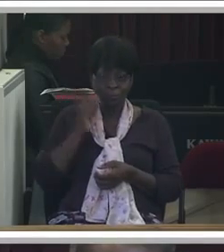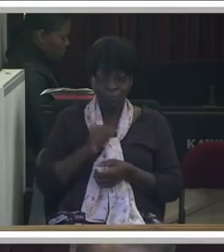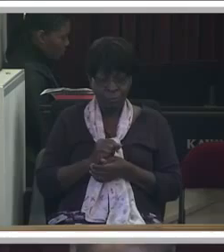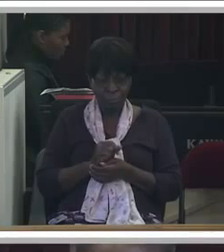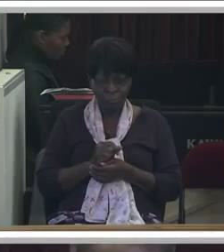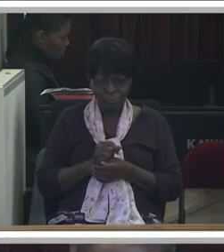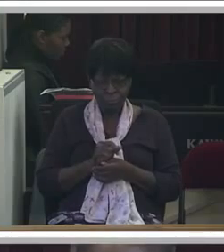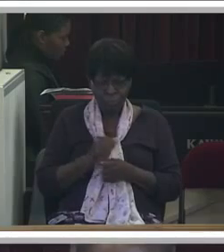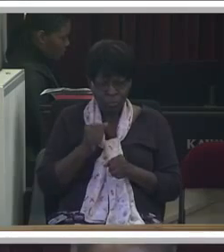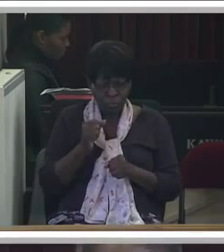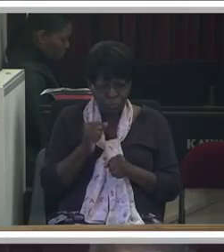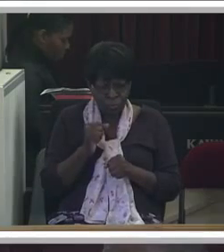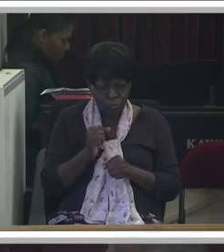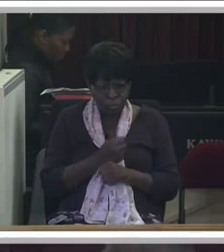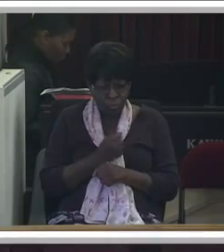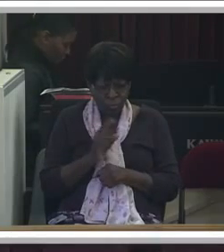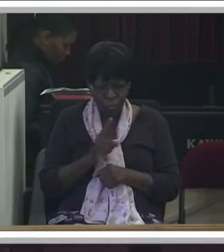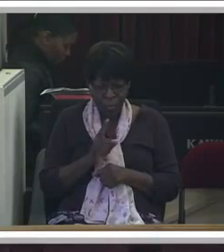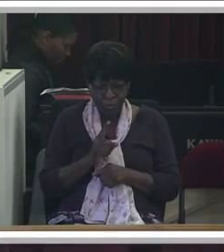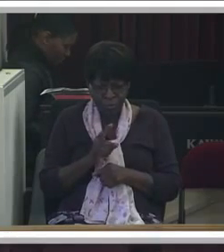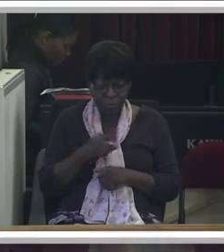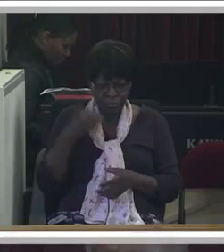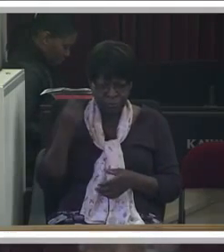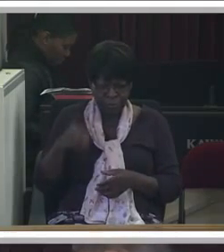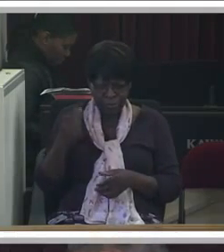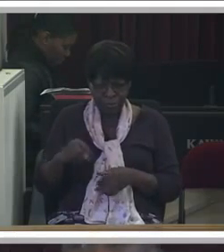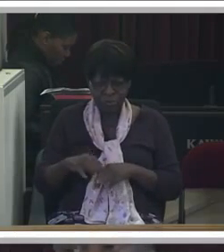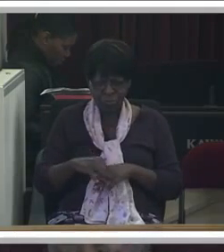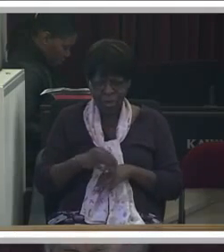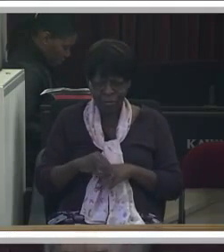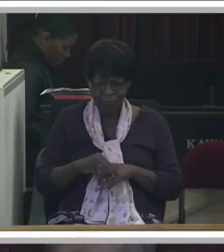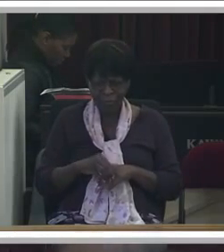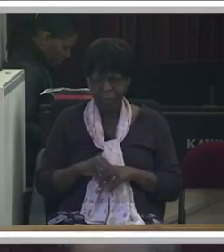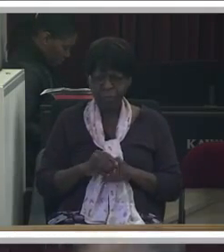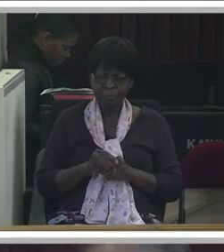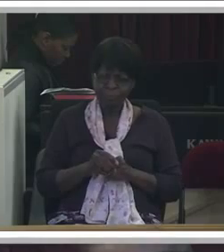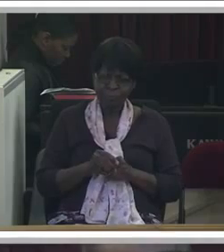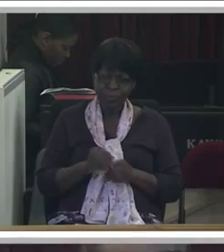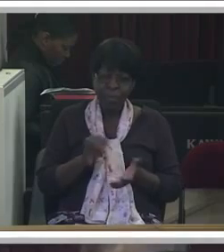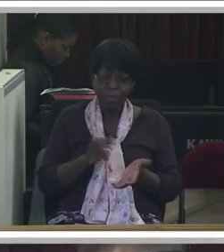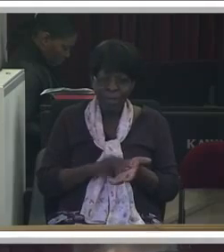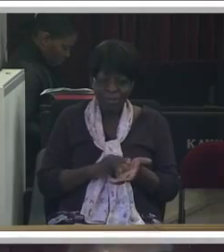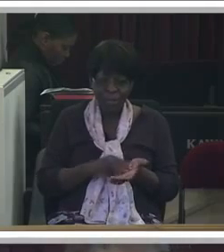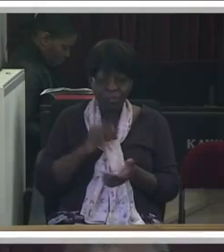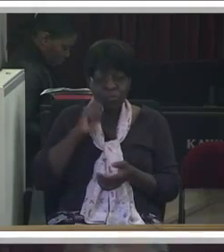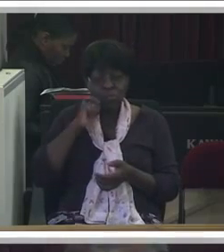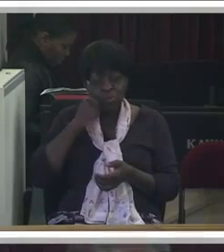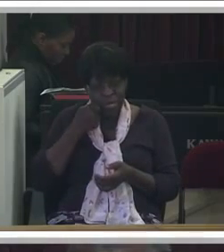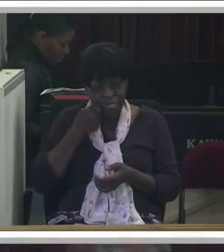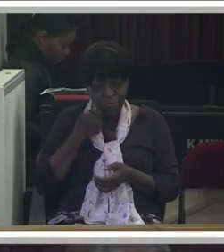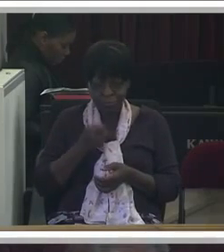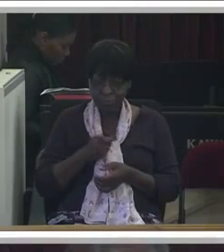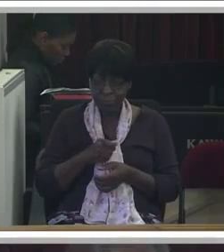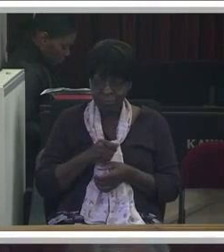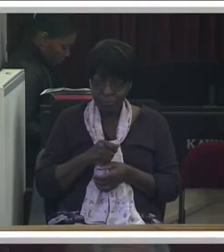But here was a wife. Here was a mother willing to take some stripes for his